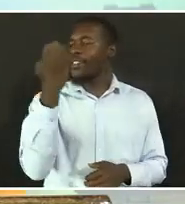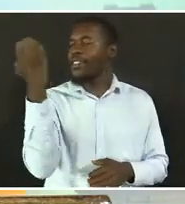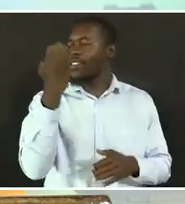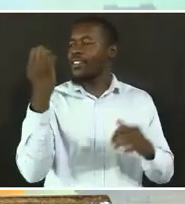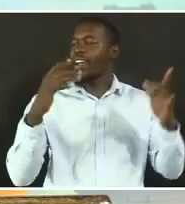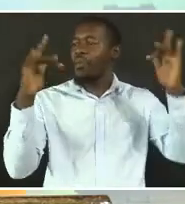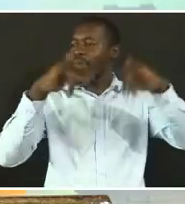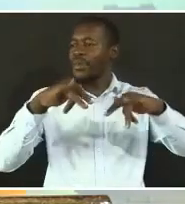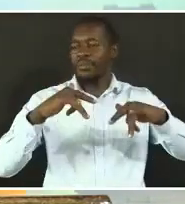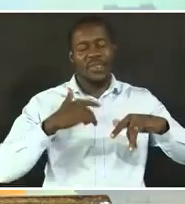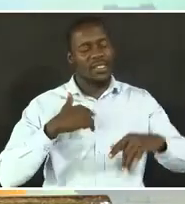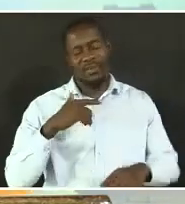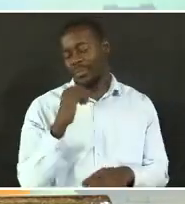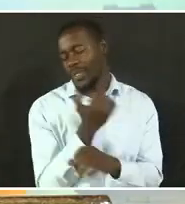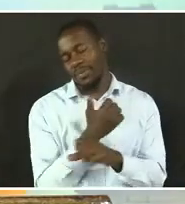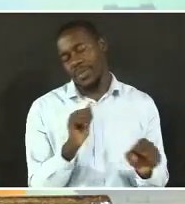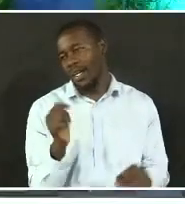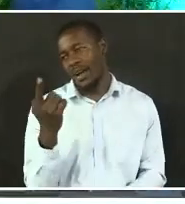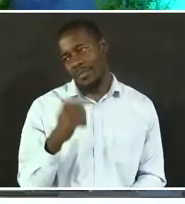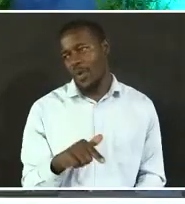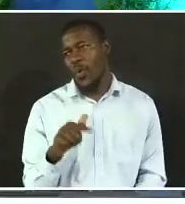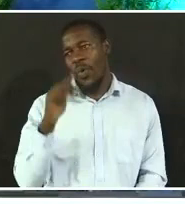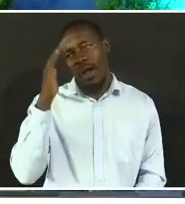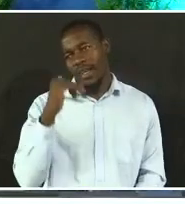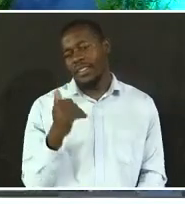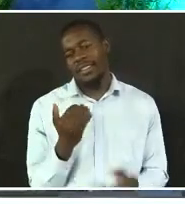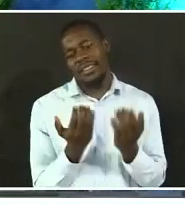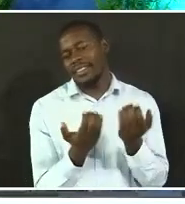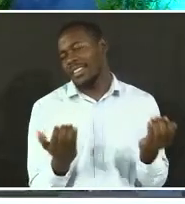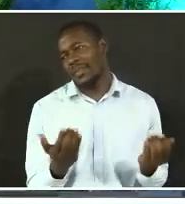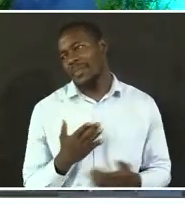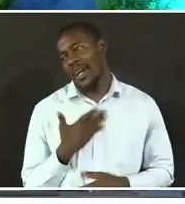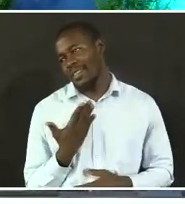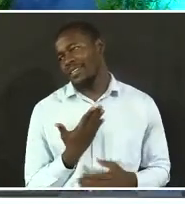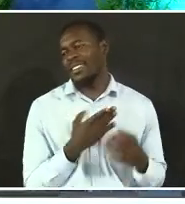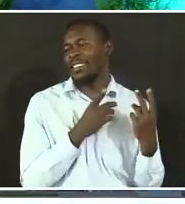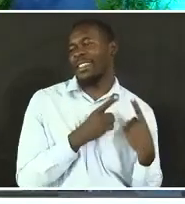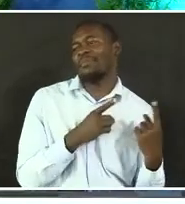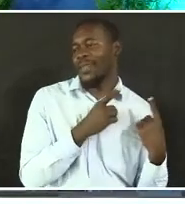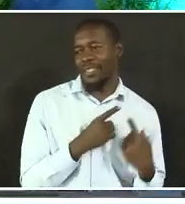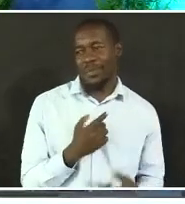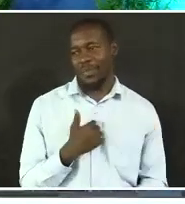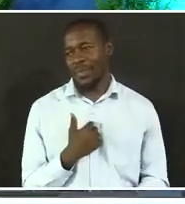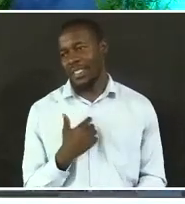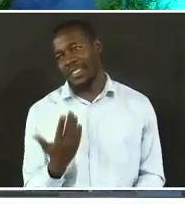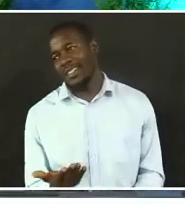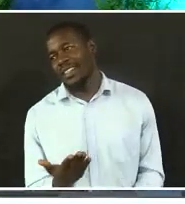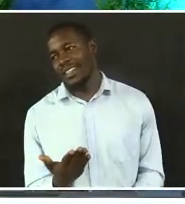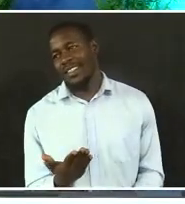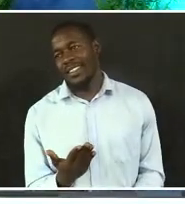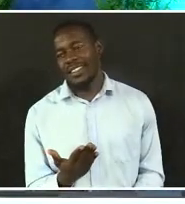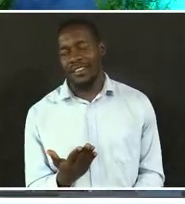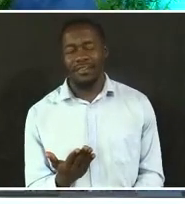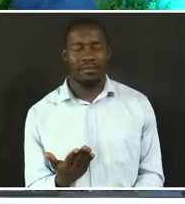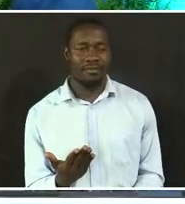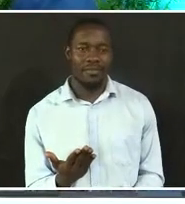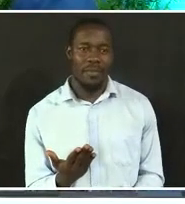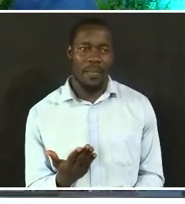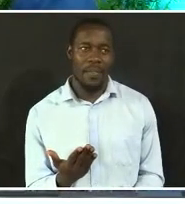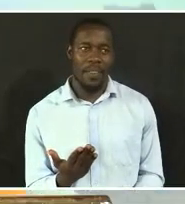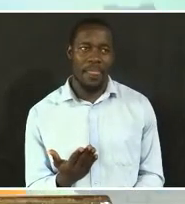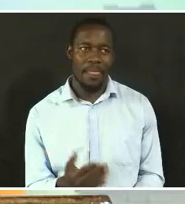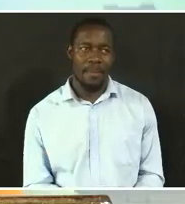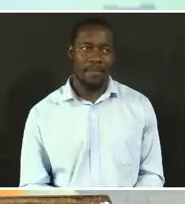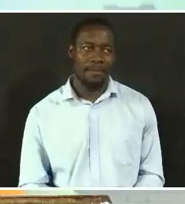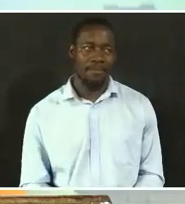that one. Go and gain 15. Until even the one who is struggling joins saying, if you've left me to gain 15, let me be